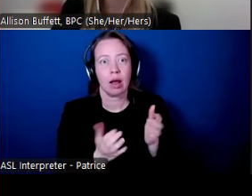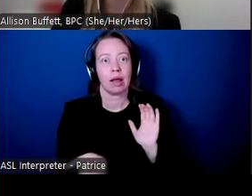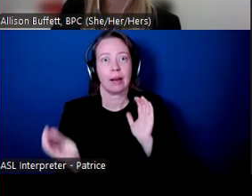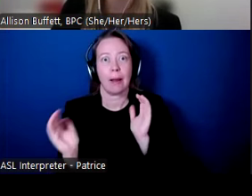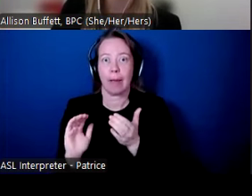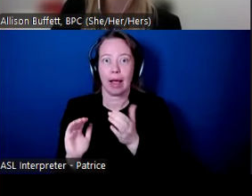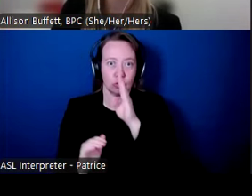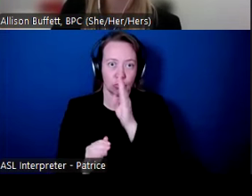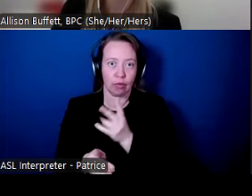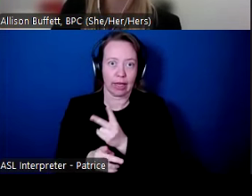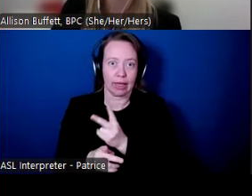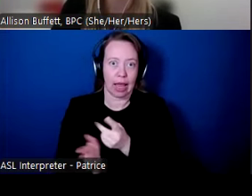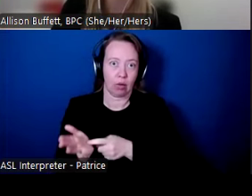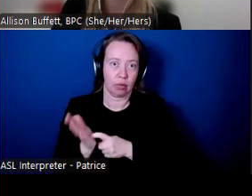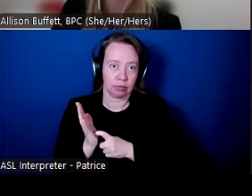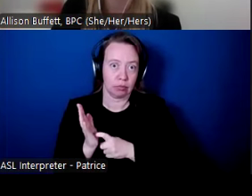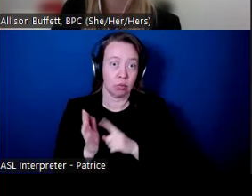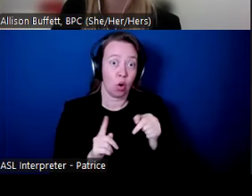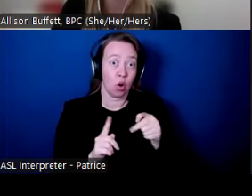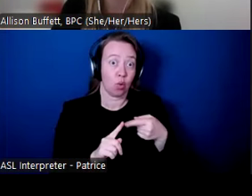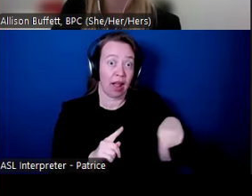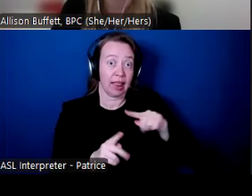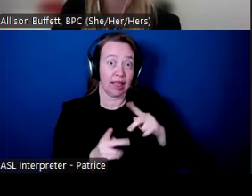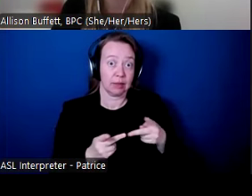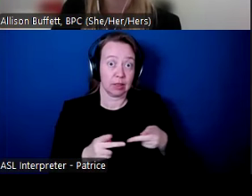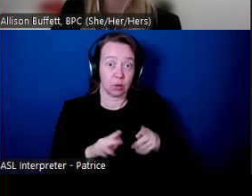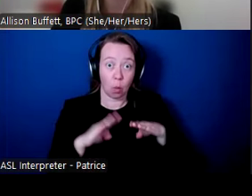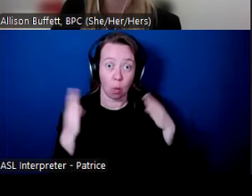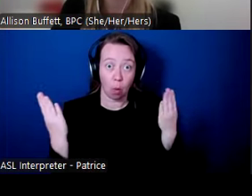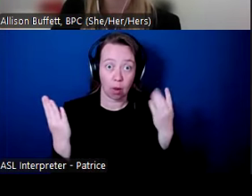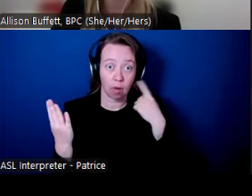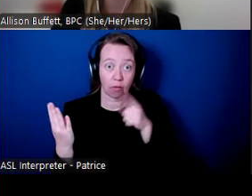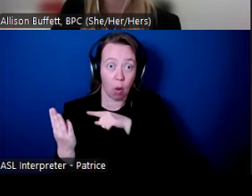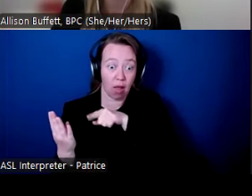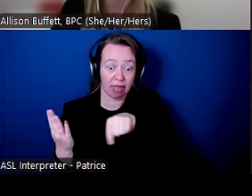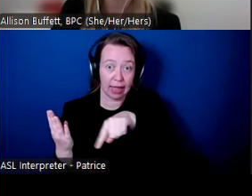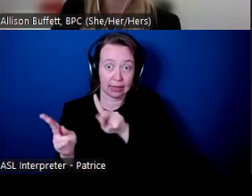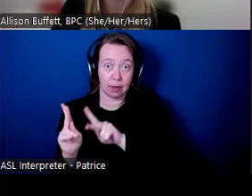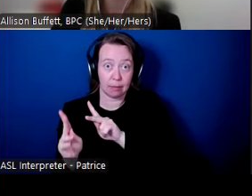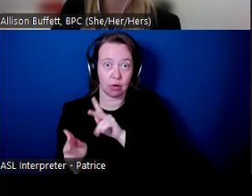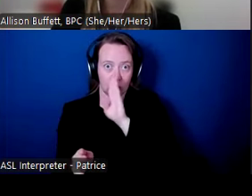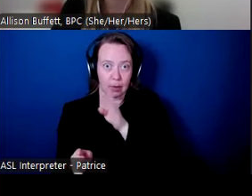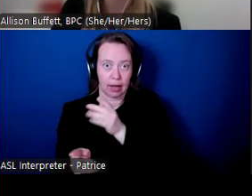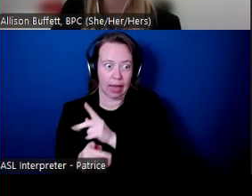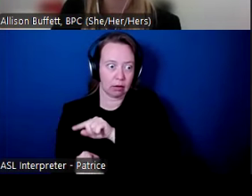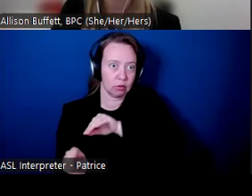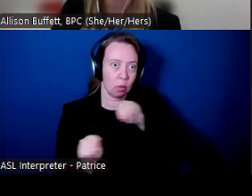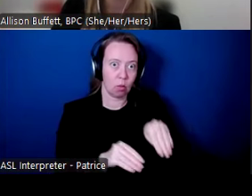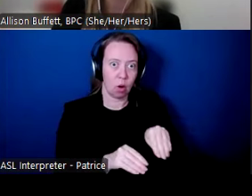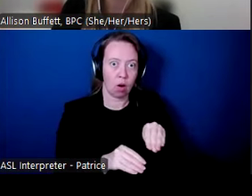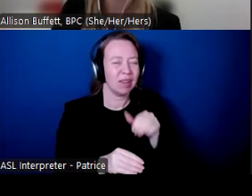Additionally, when these programs are available for direct care occupations, it's often associated with